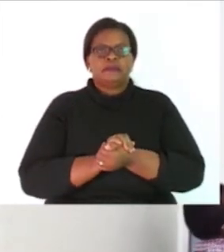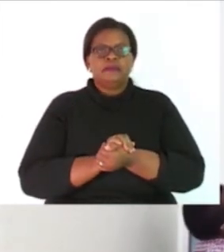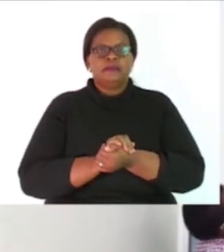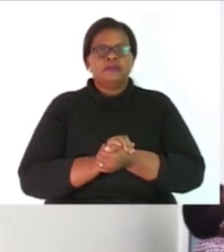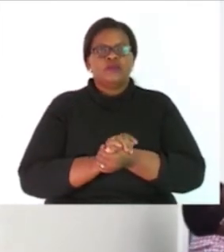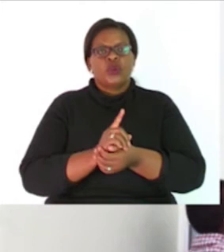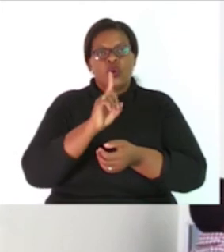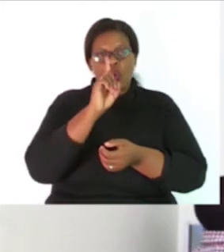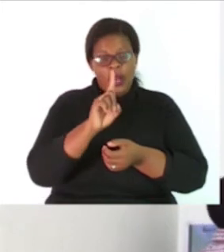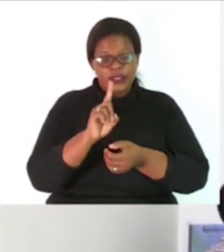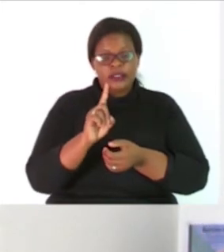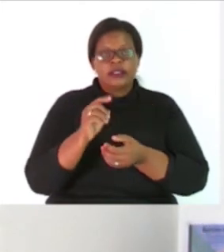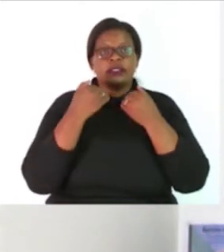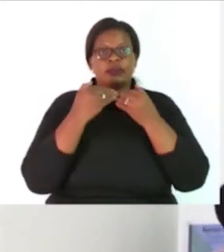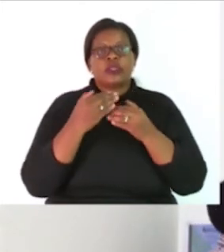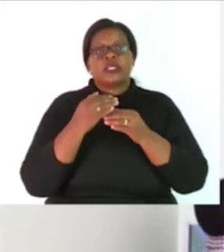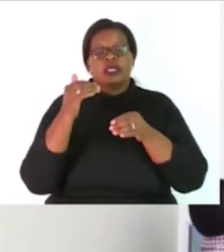is a factor of 8.